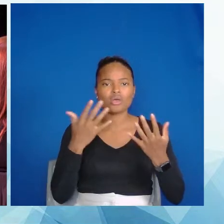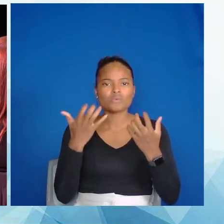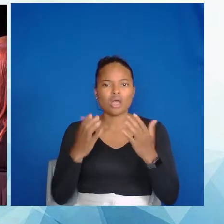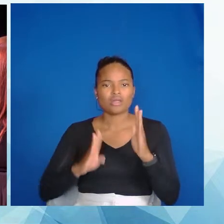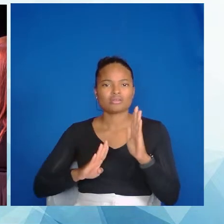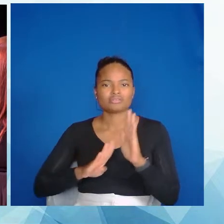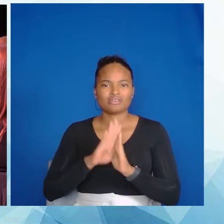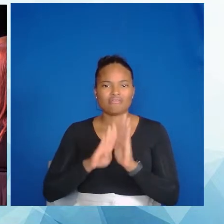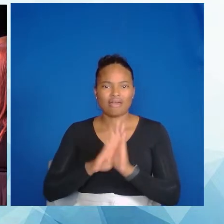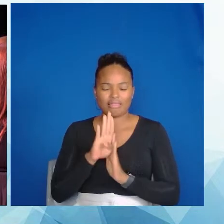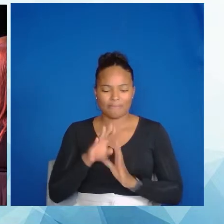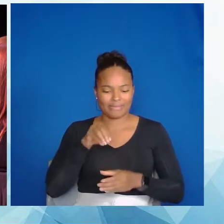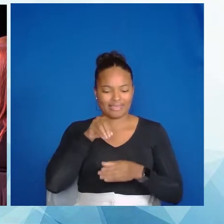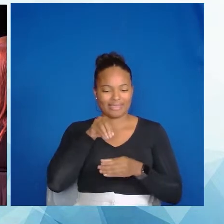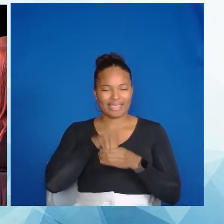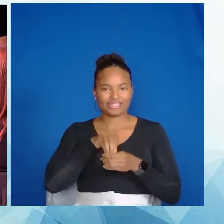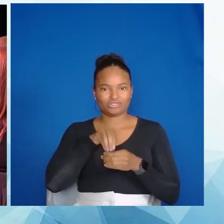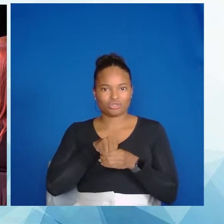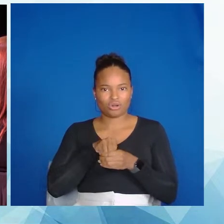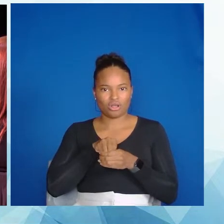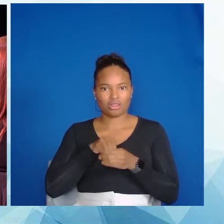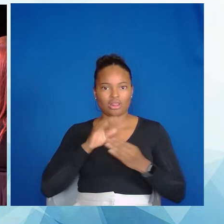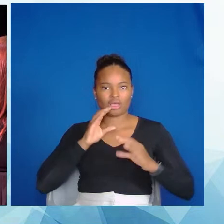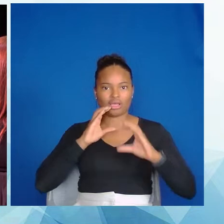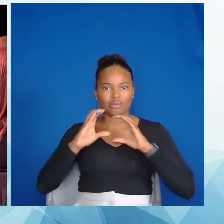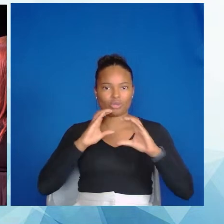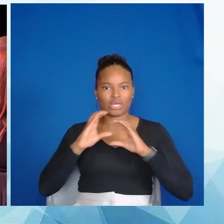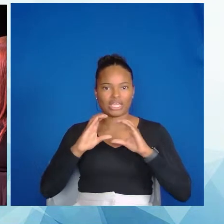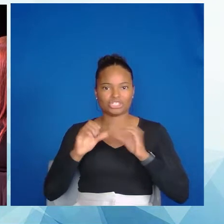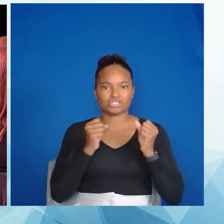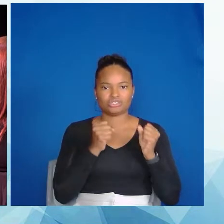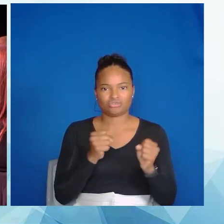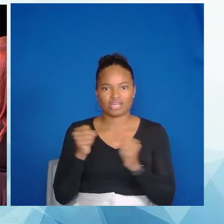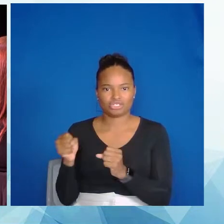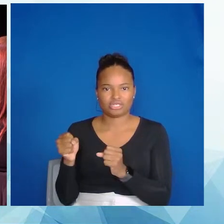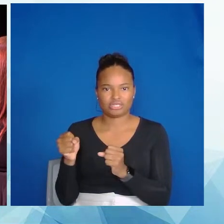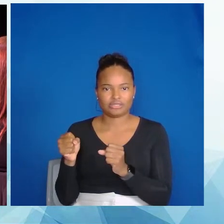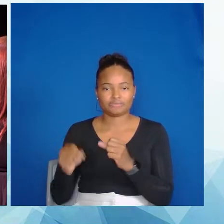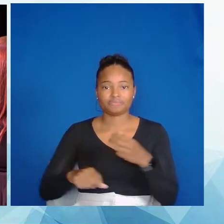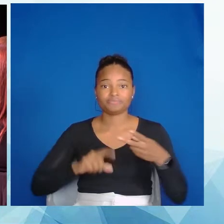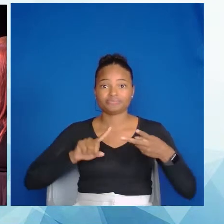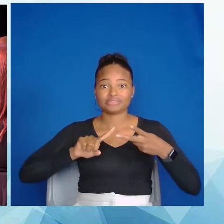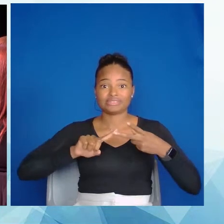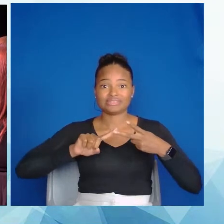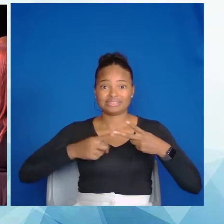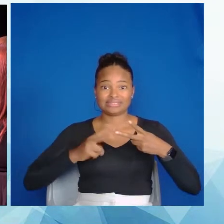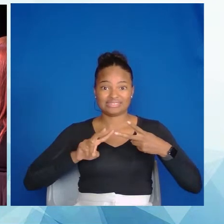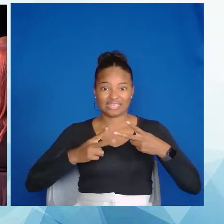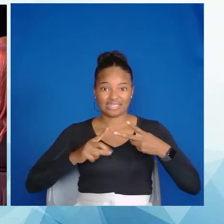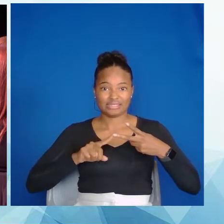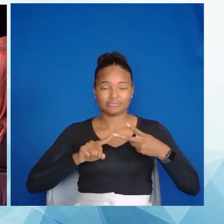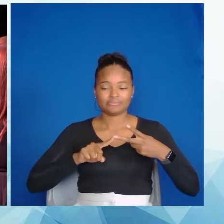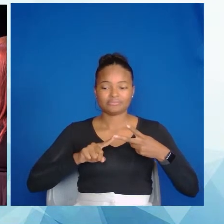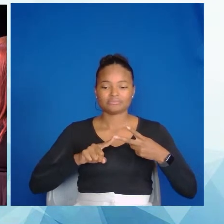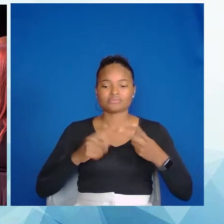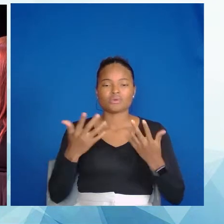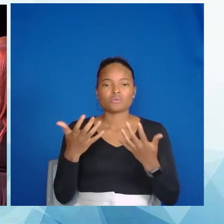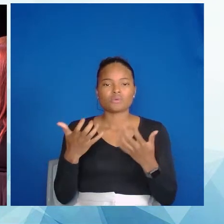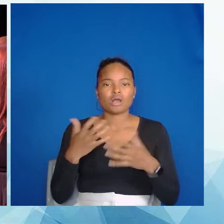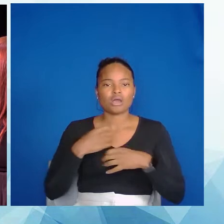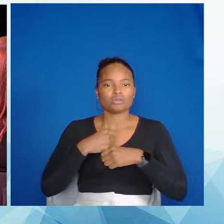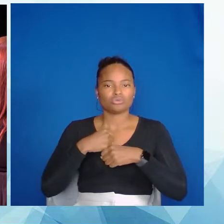an internal communication strategy. The second recommendation was to